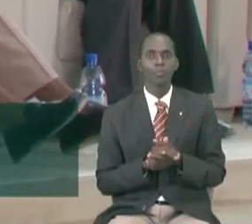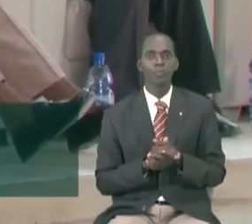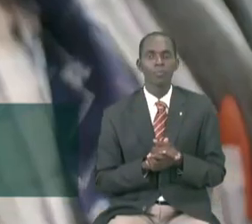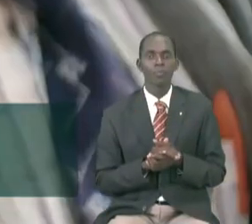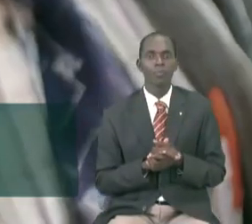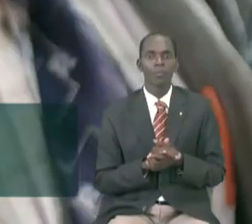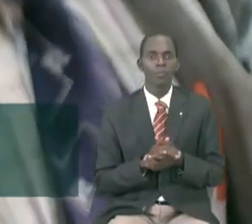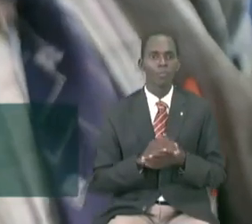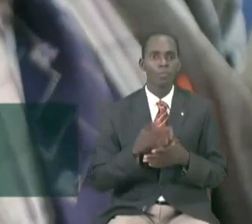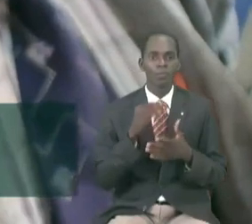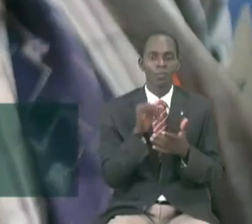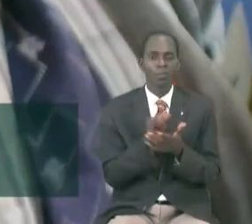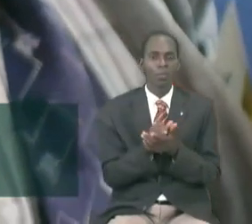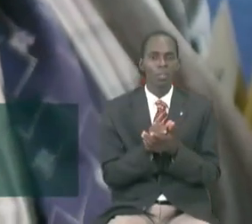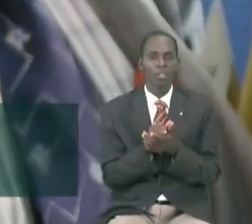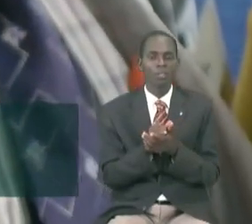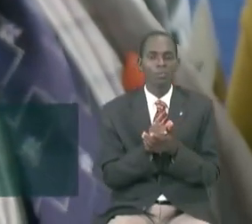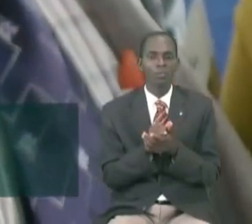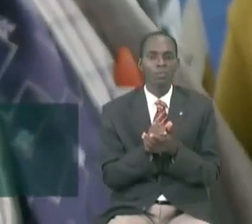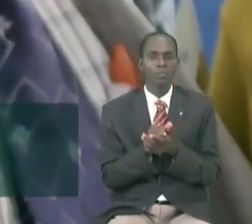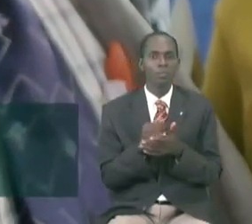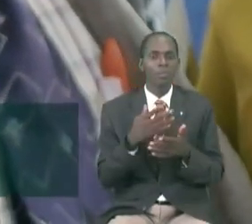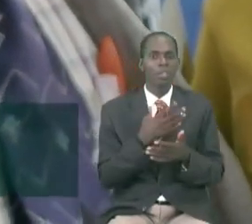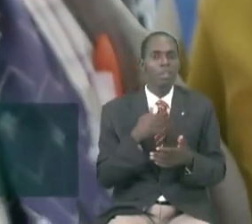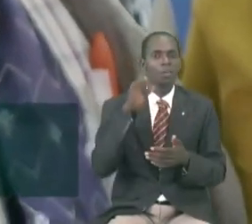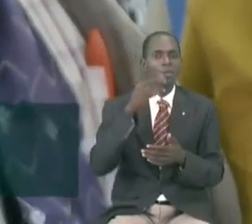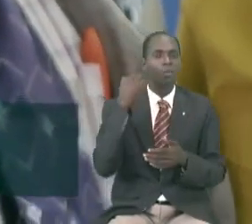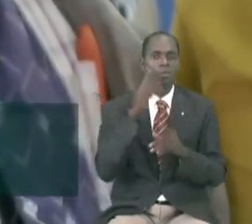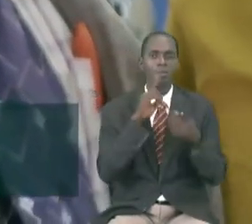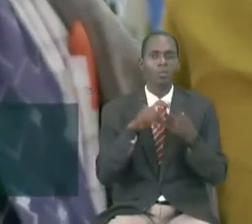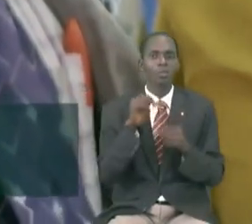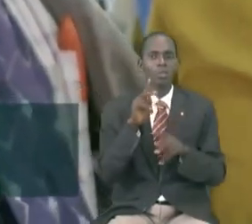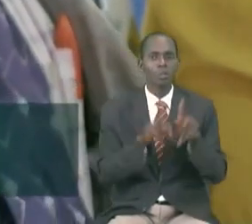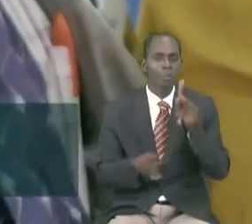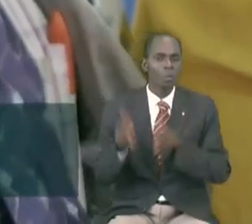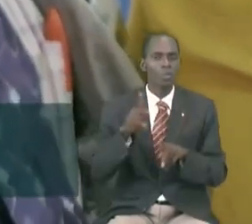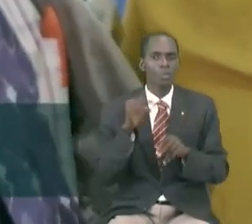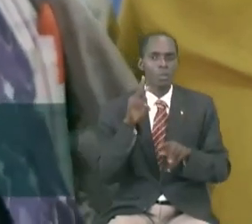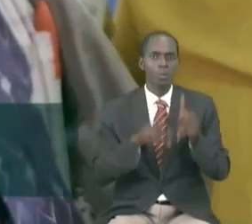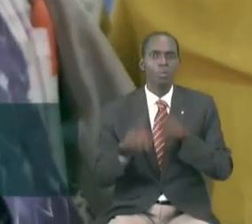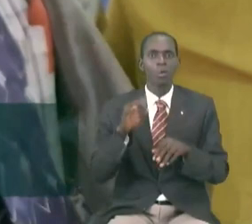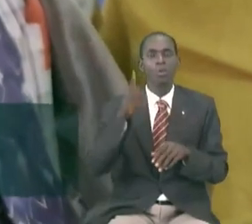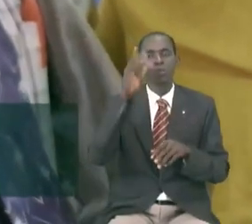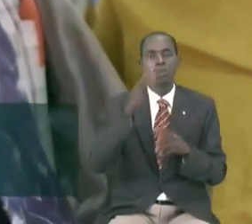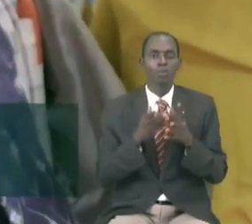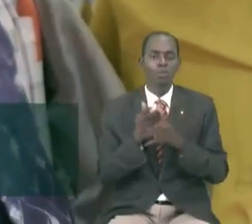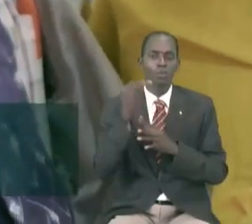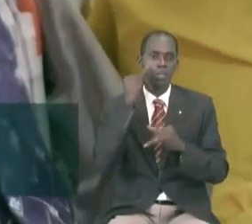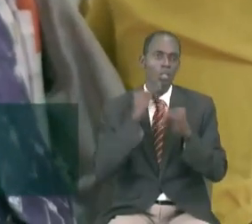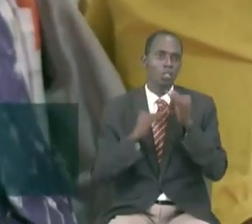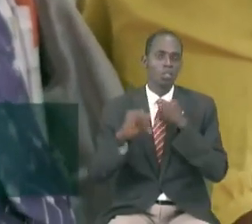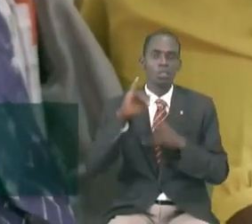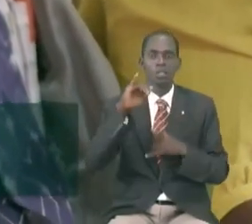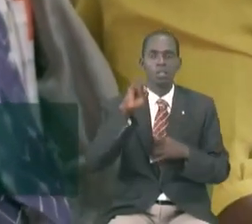through Isaiah. He was saying that we spend our money on that which does not satisfy. We